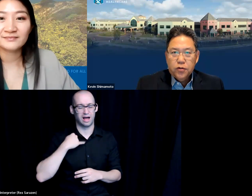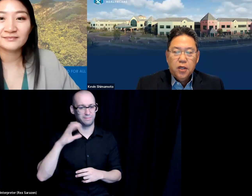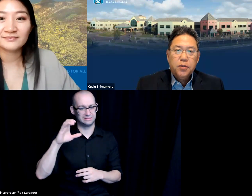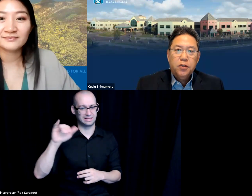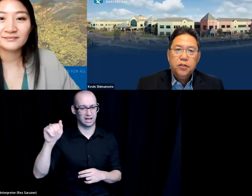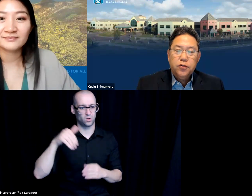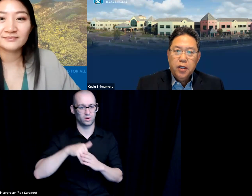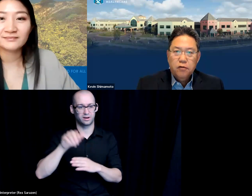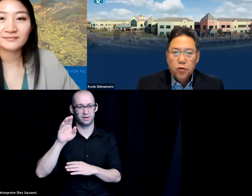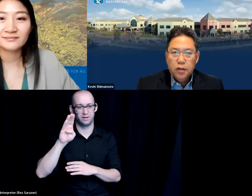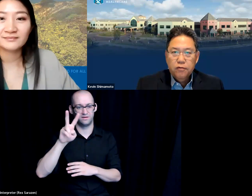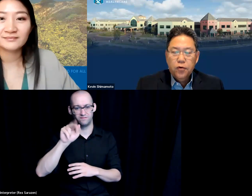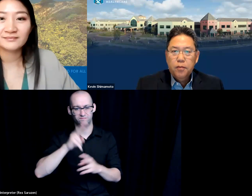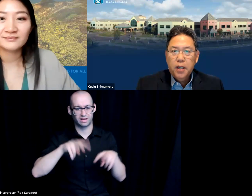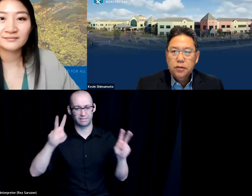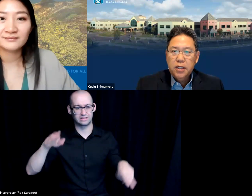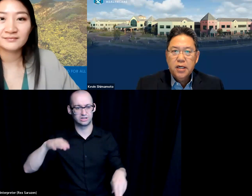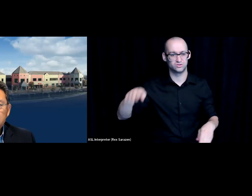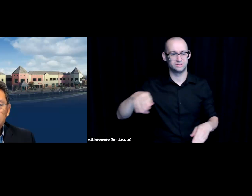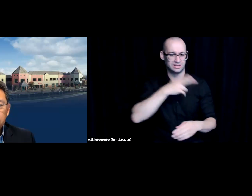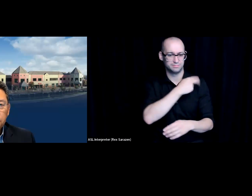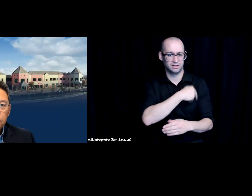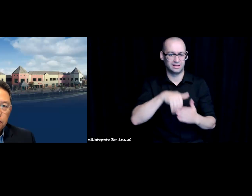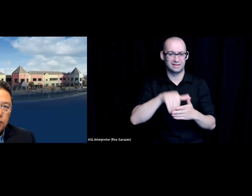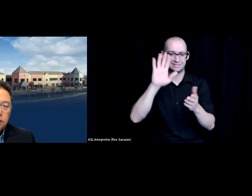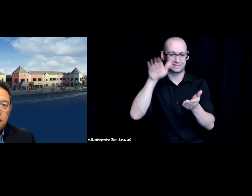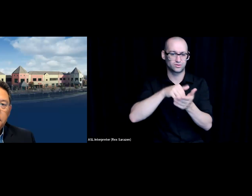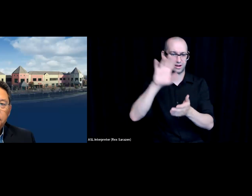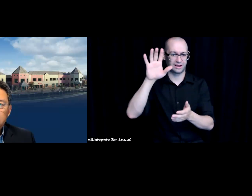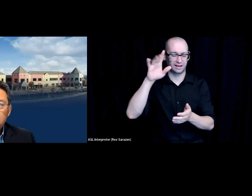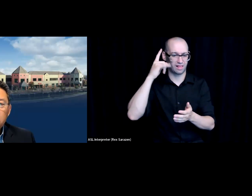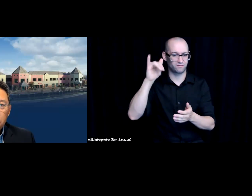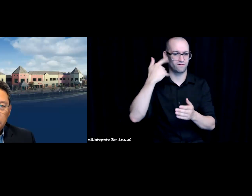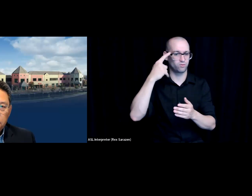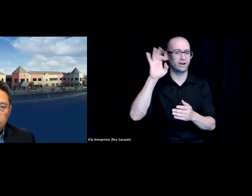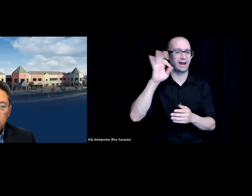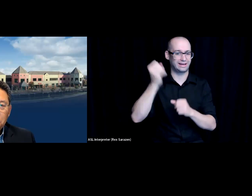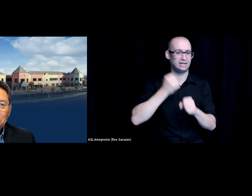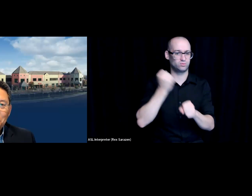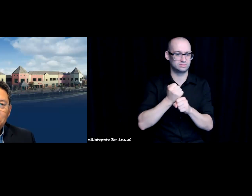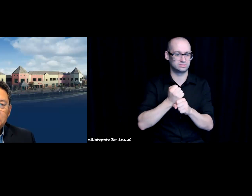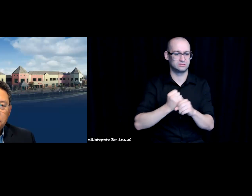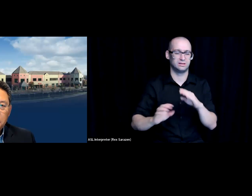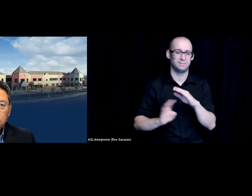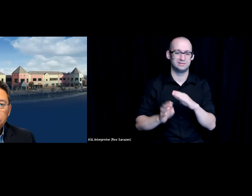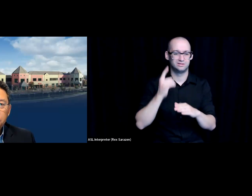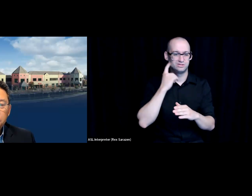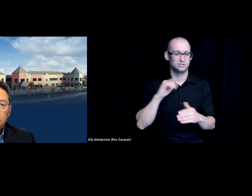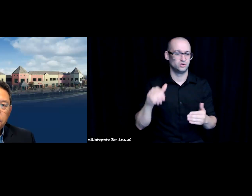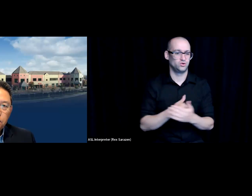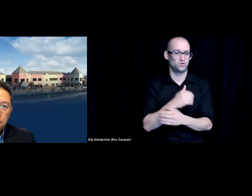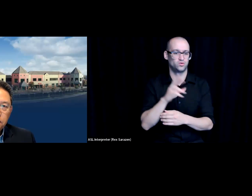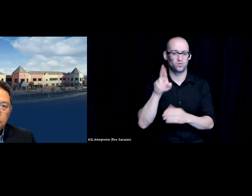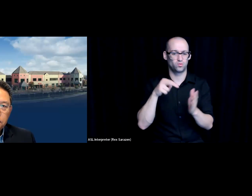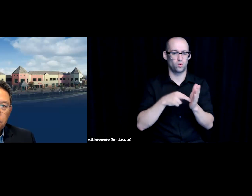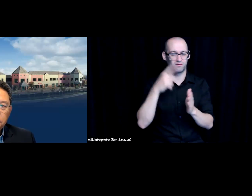Valley Children's Hospital, Central California, for about 9 years. Recently, I've put on a new role as an advisor to the